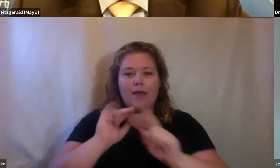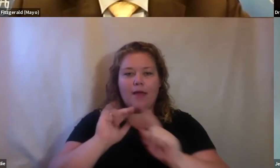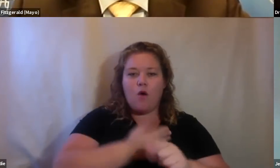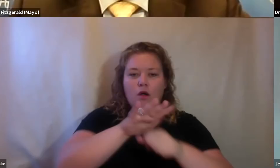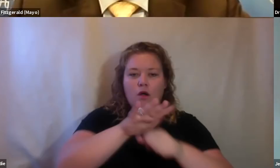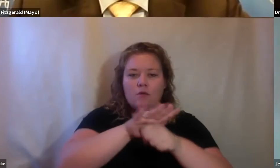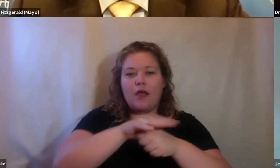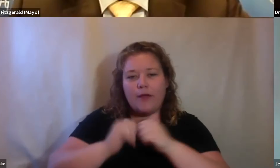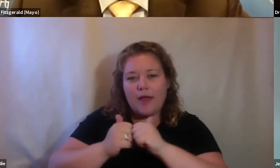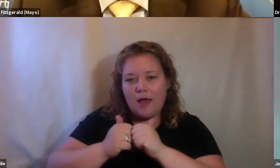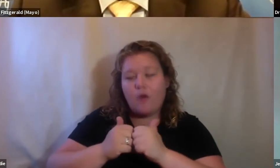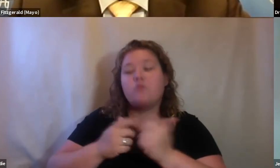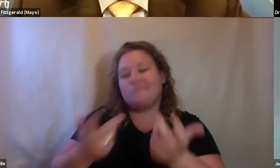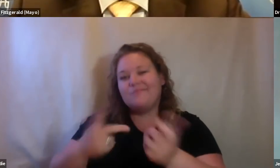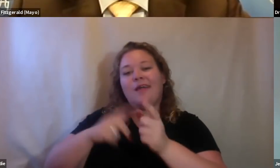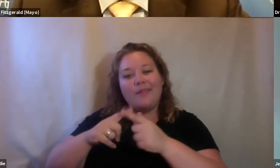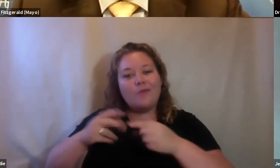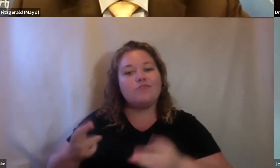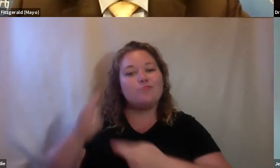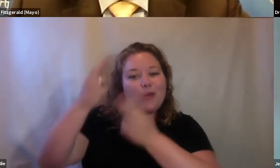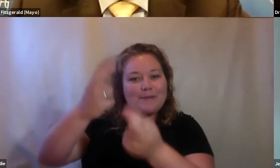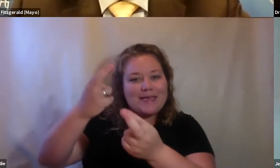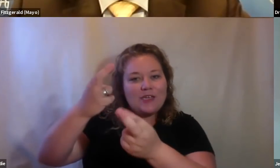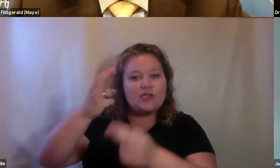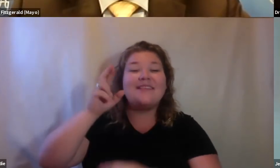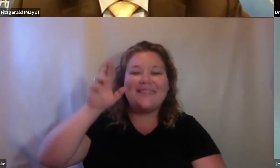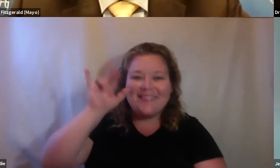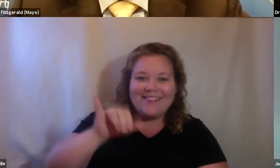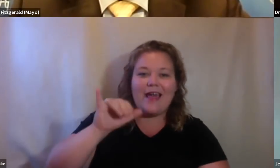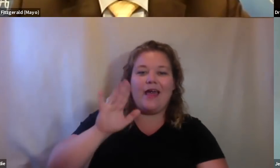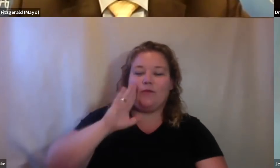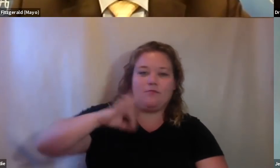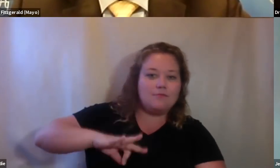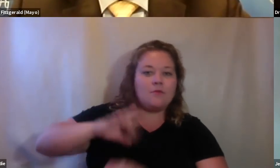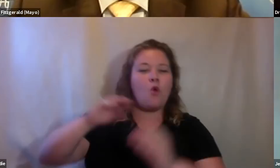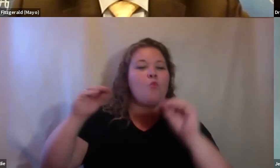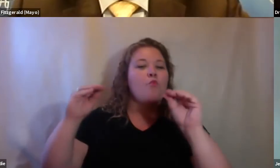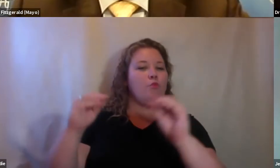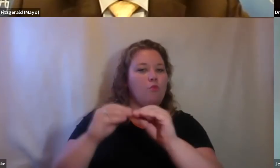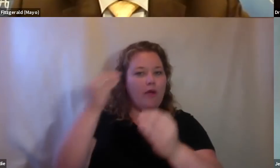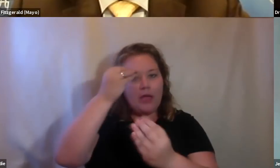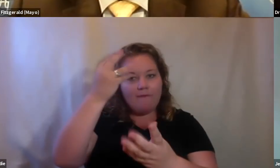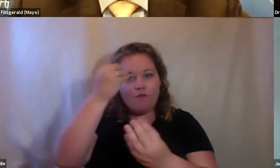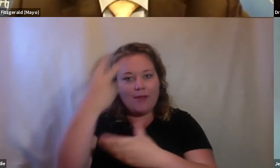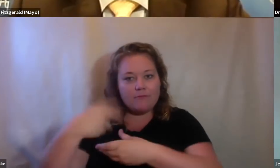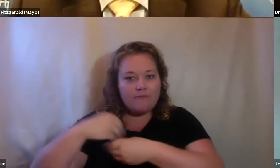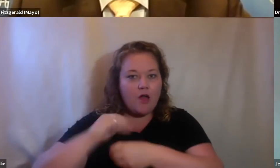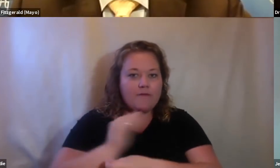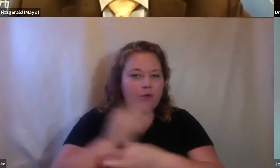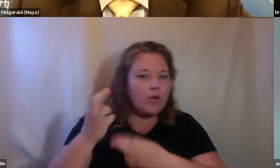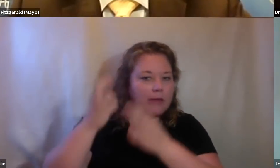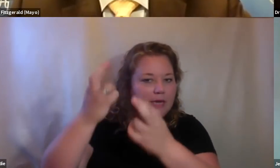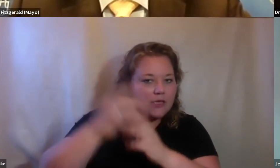recommendations based upon that. And I think that is going to be a more informed and a better recommendation. It's going to